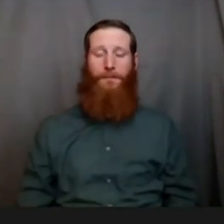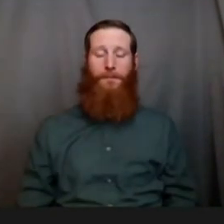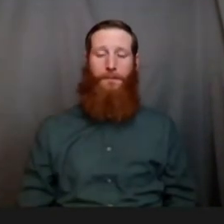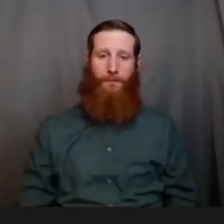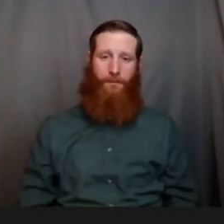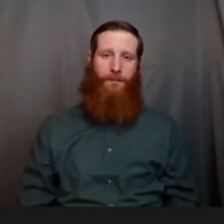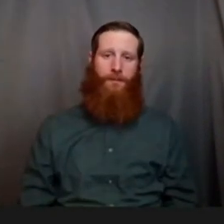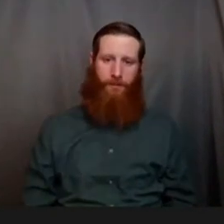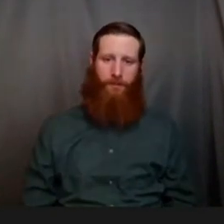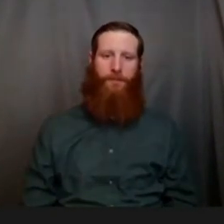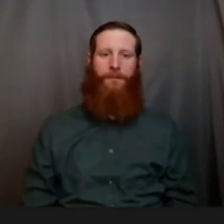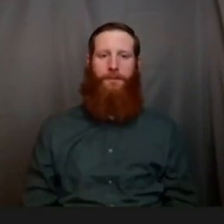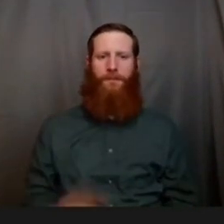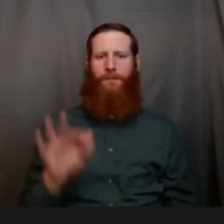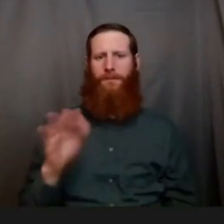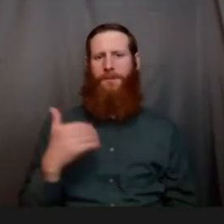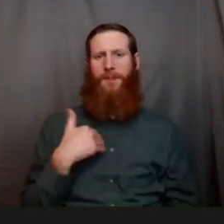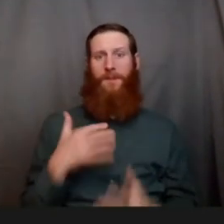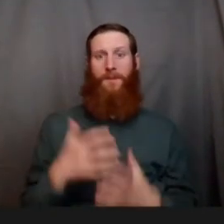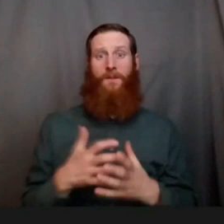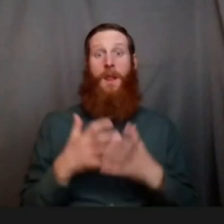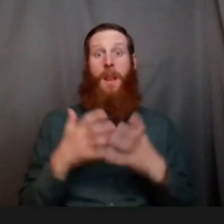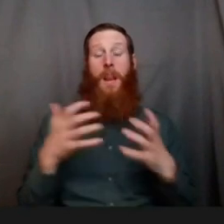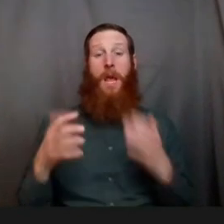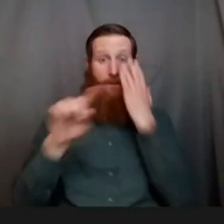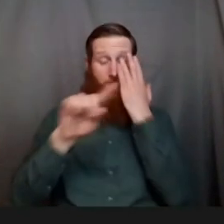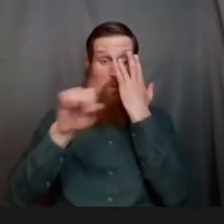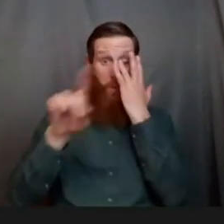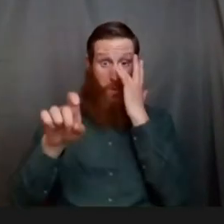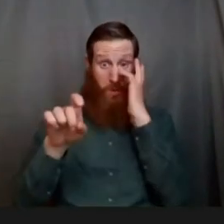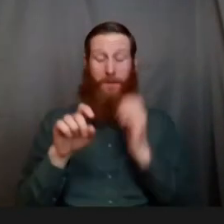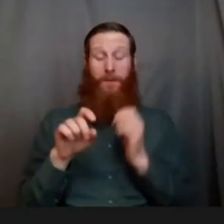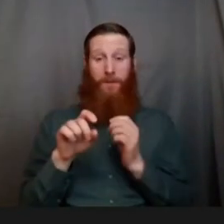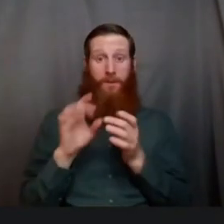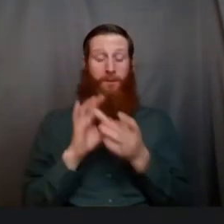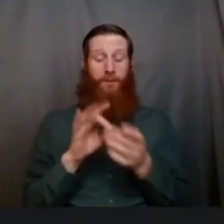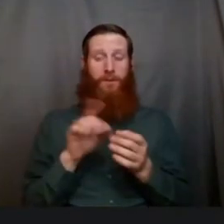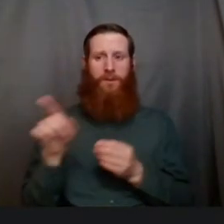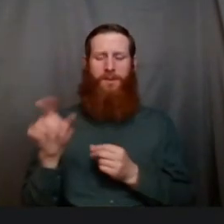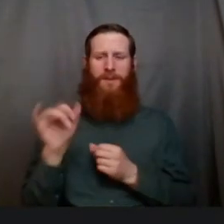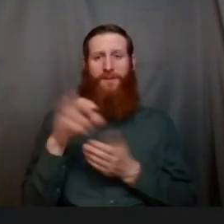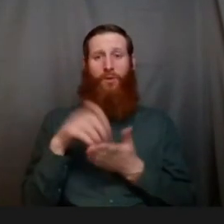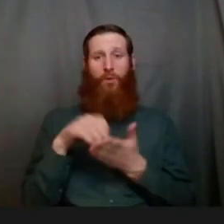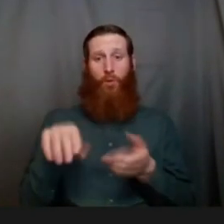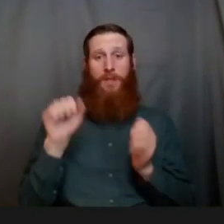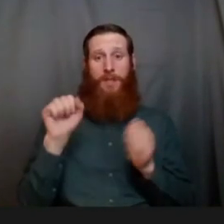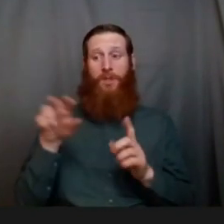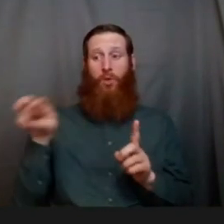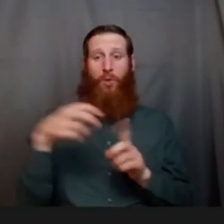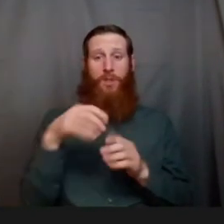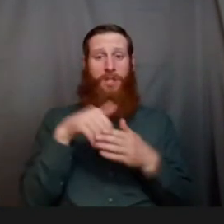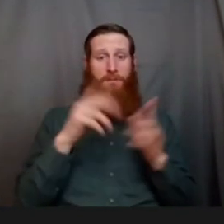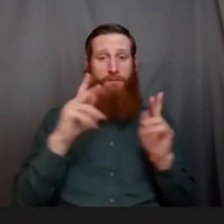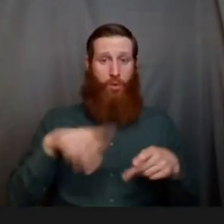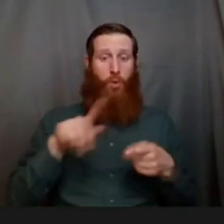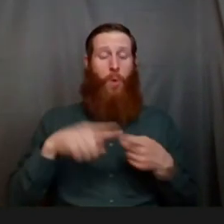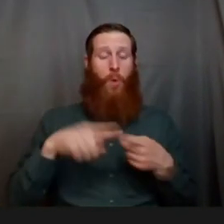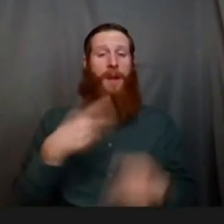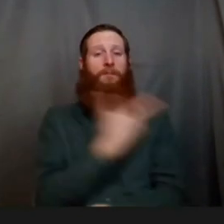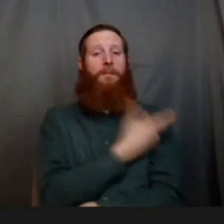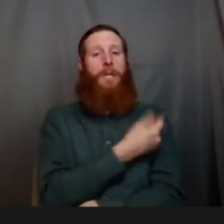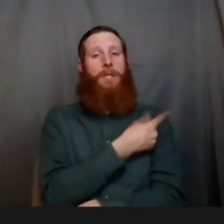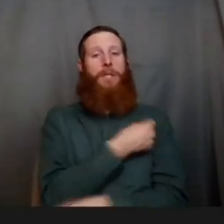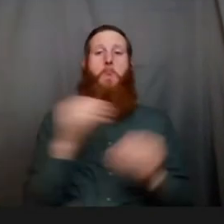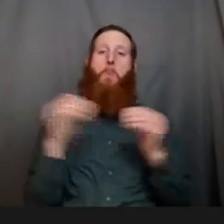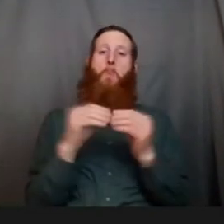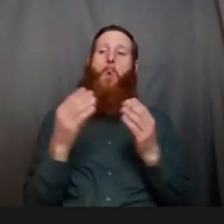I'm being told there are a lot of questions about students, if they can switch to in-person once vaccines are more widely available or